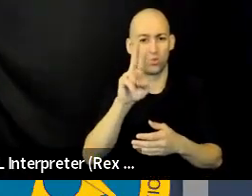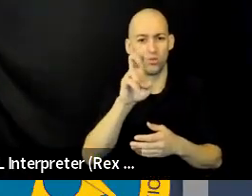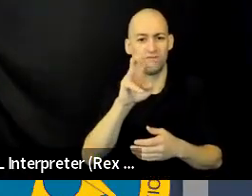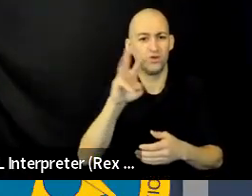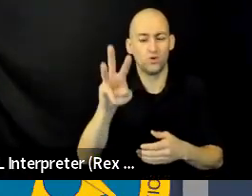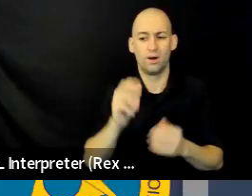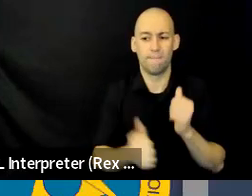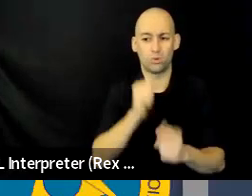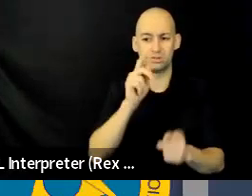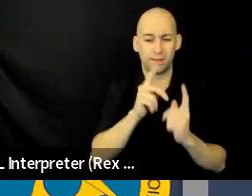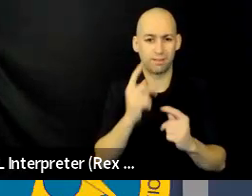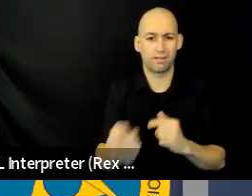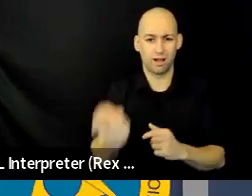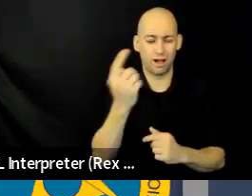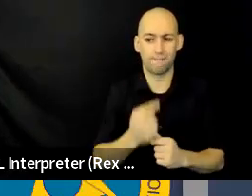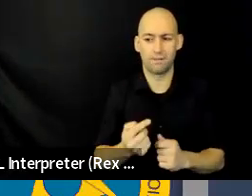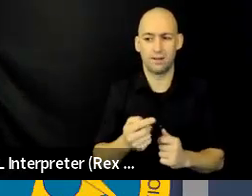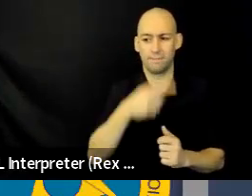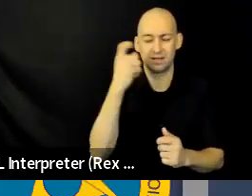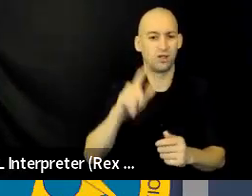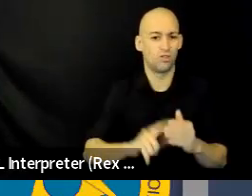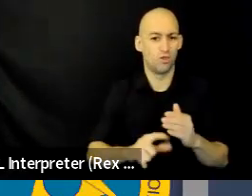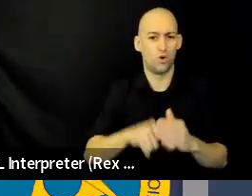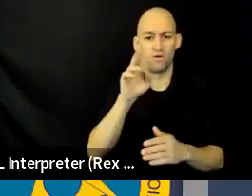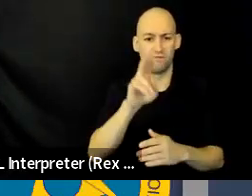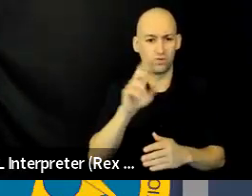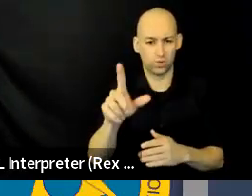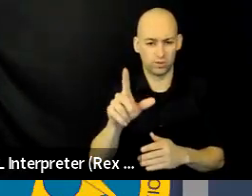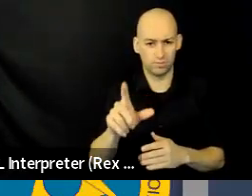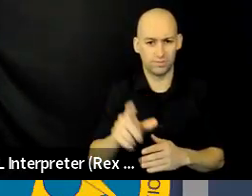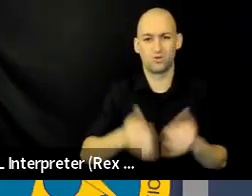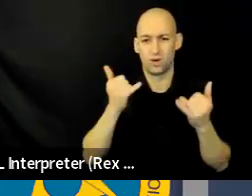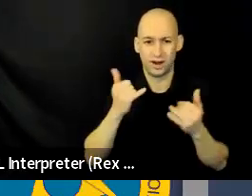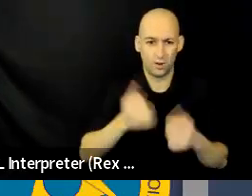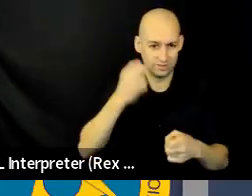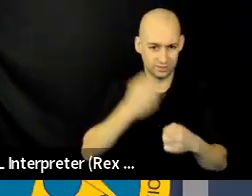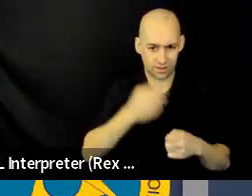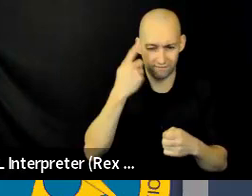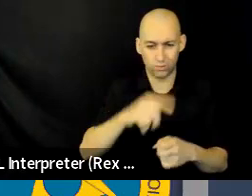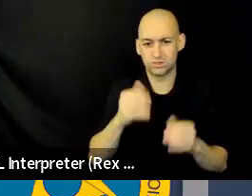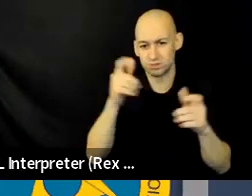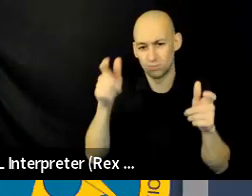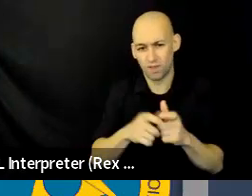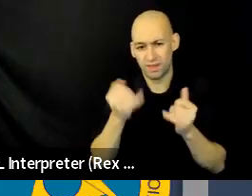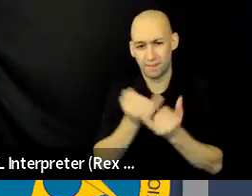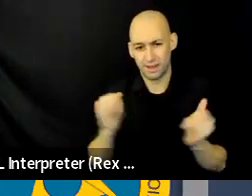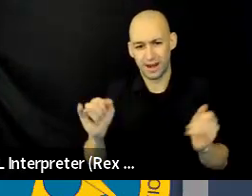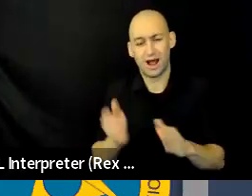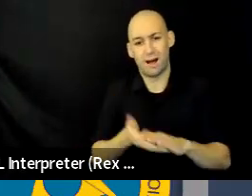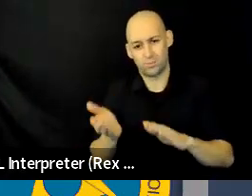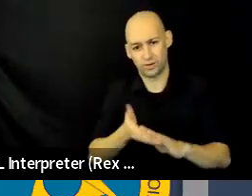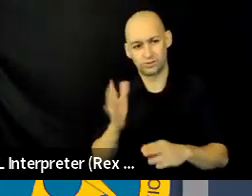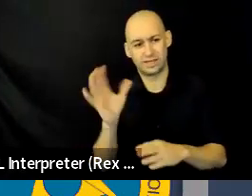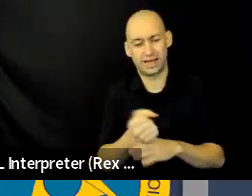come to us. Number one is low fuel prices. Right now, it's tough for small independent operators, truckers, to